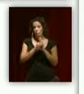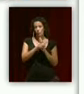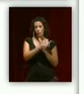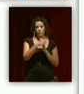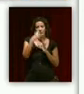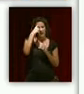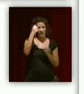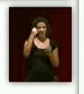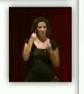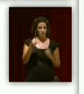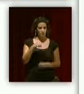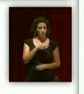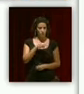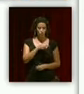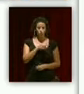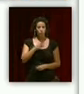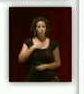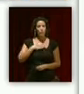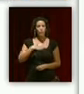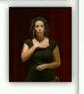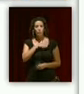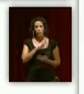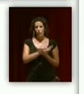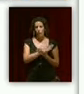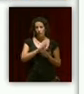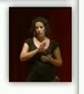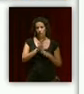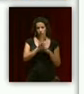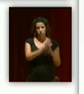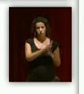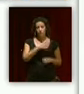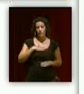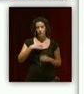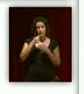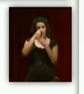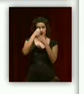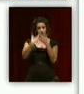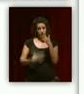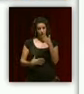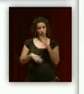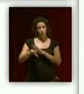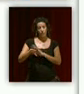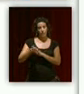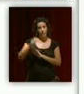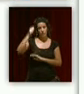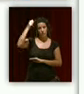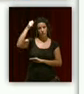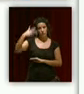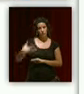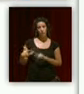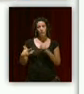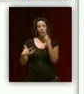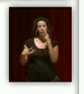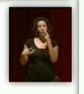Don't get scared because of all the different codes. This is the expert mode, but it's as simple as that. We